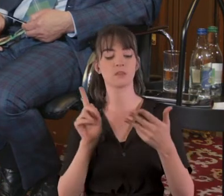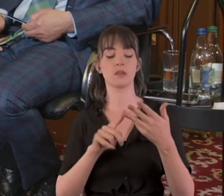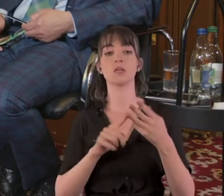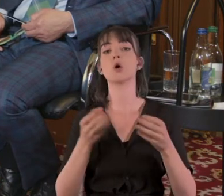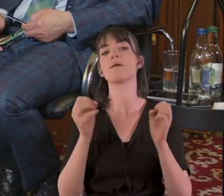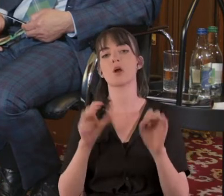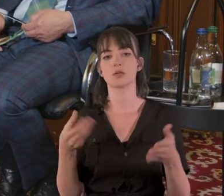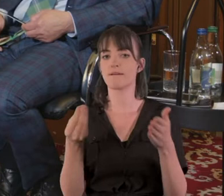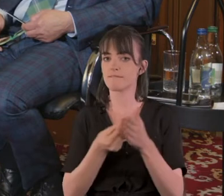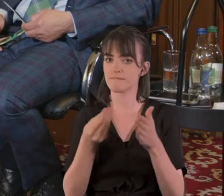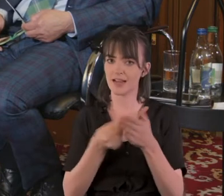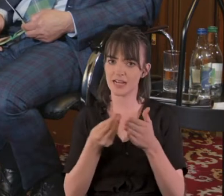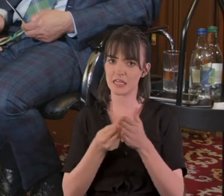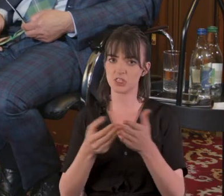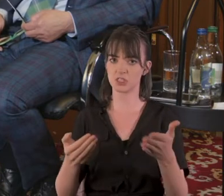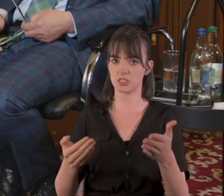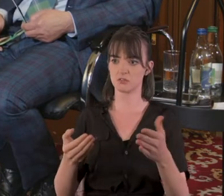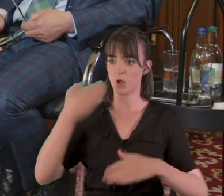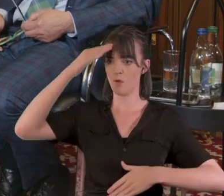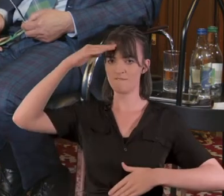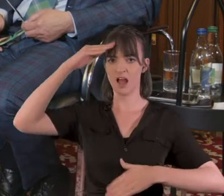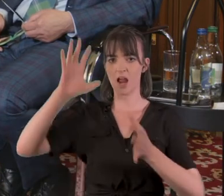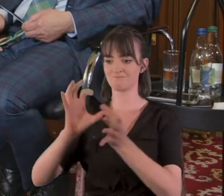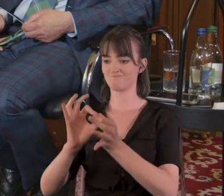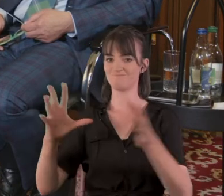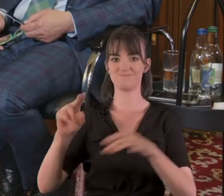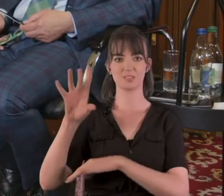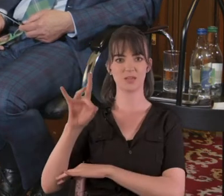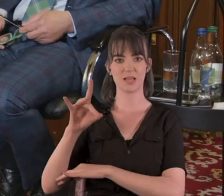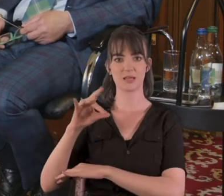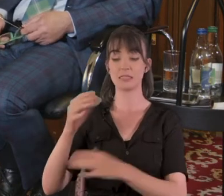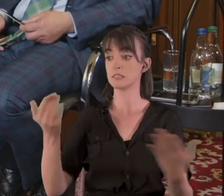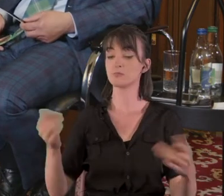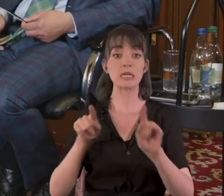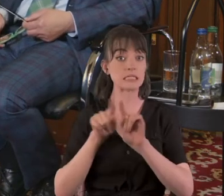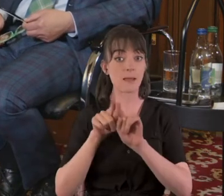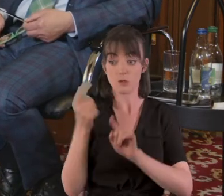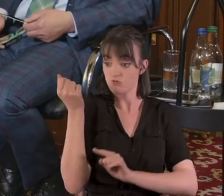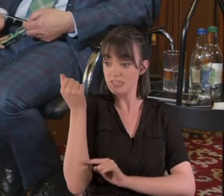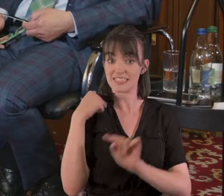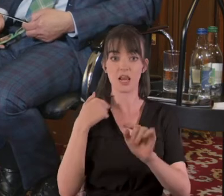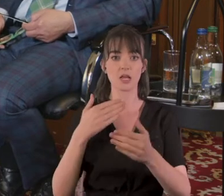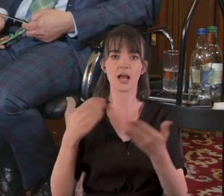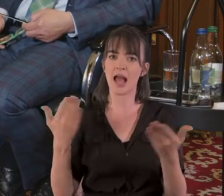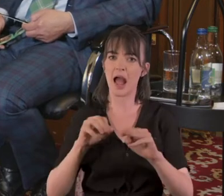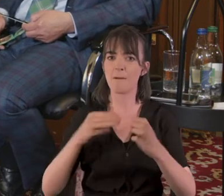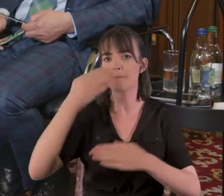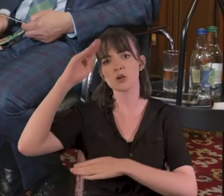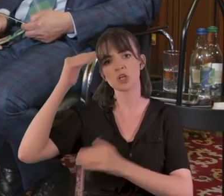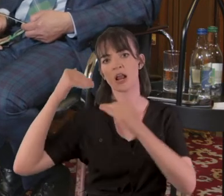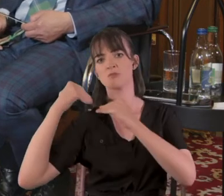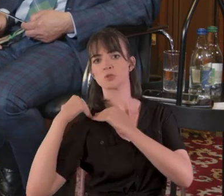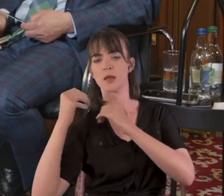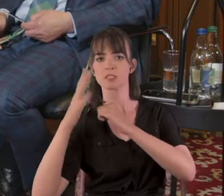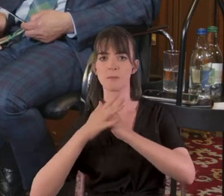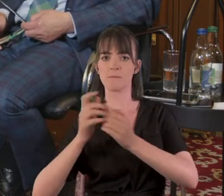the union would there were all sorts of things, like even recent matters like how much Ireland would be responsible for paying war